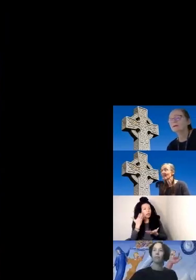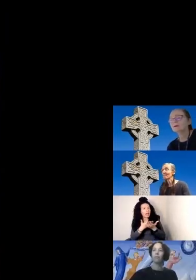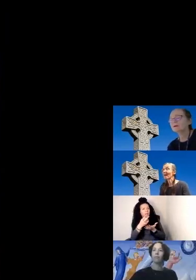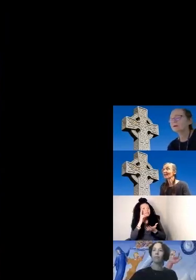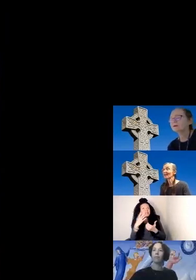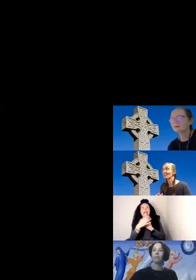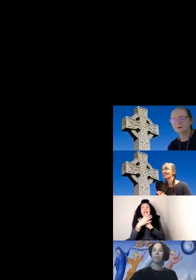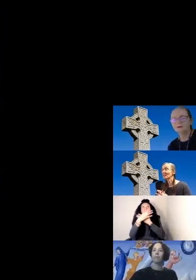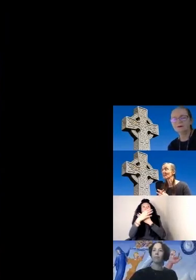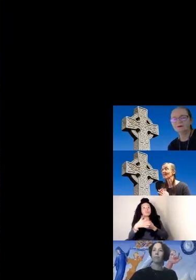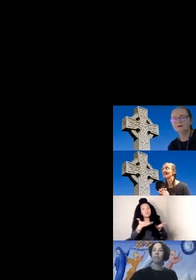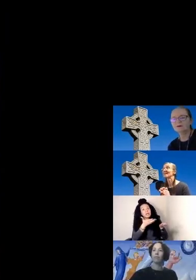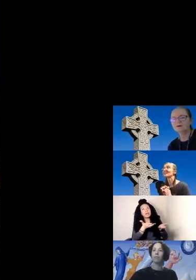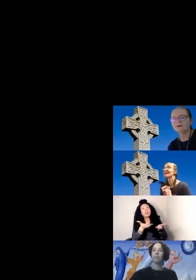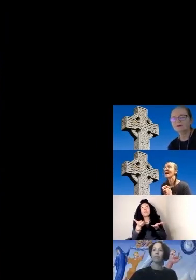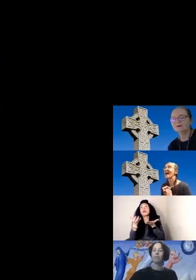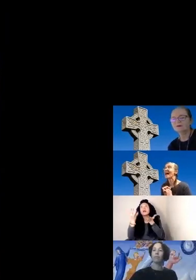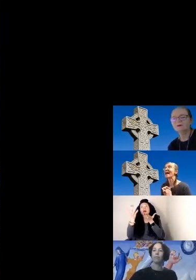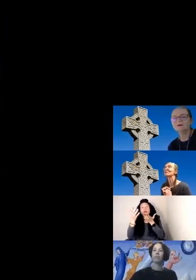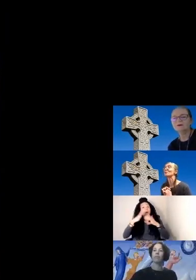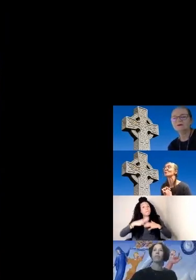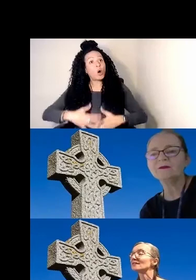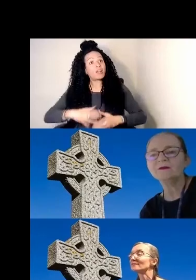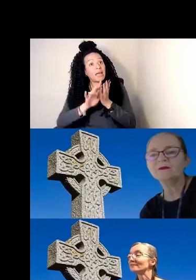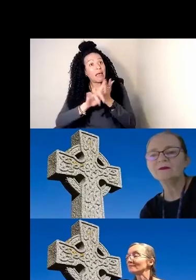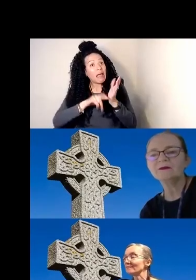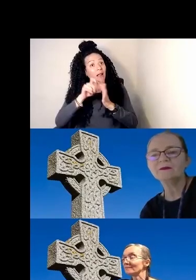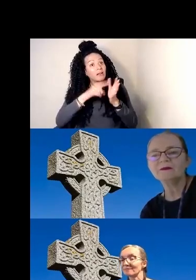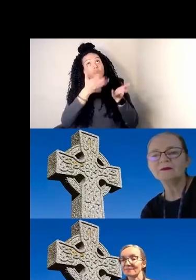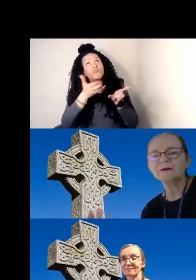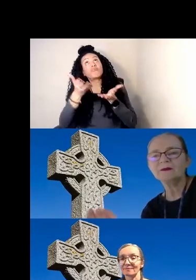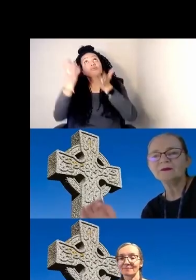angels bearing the body of Saint Hilda heavenward.